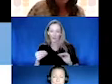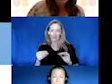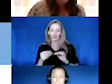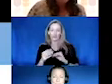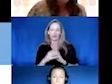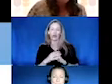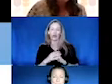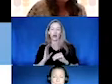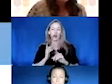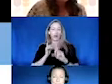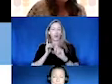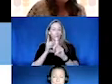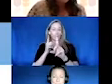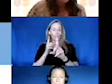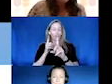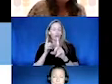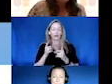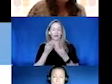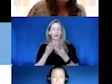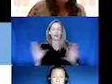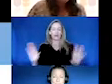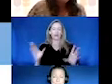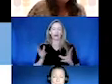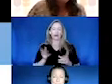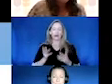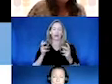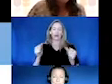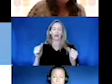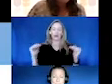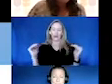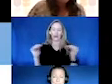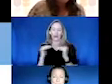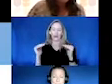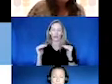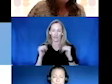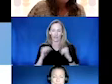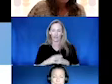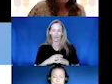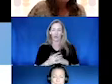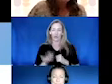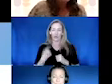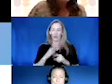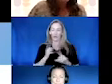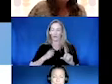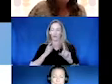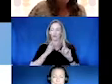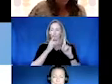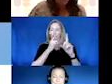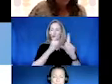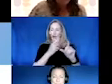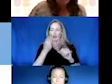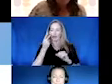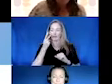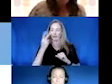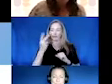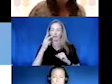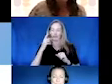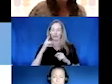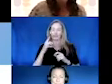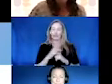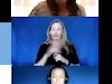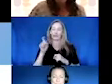equity. So we strive to see the reduction in the need to travel for prenatal